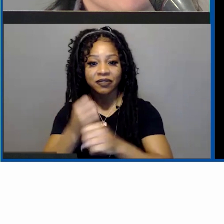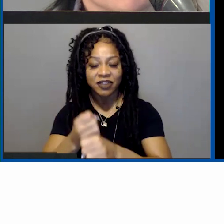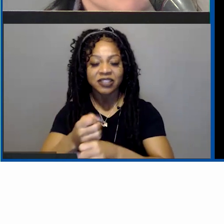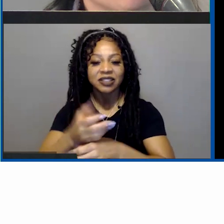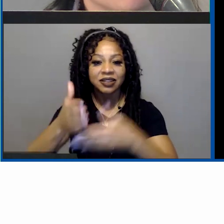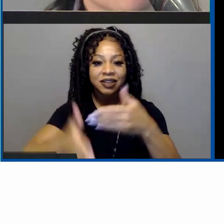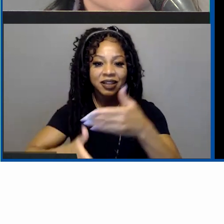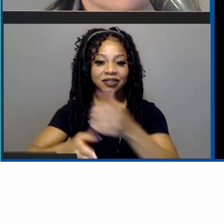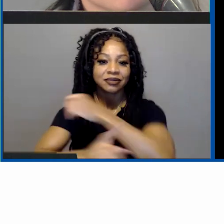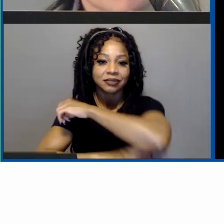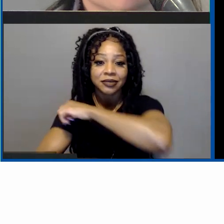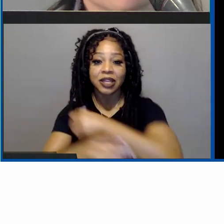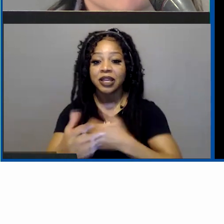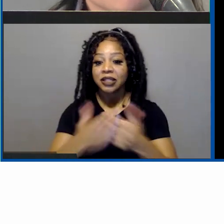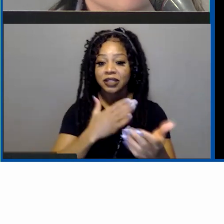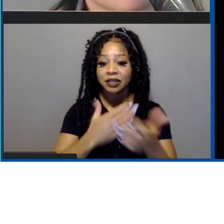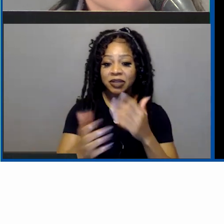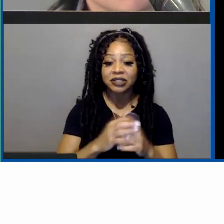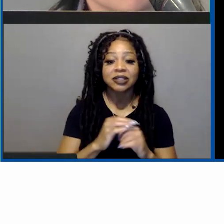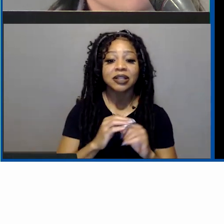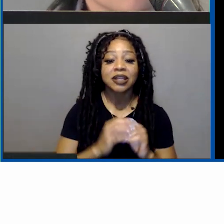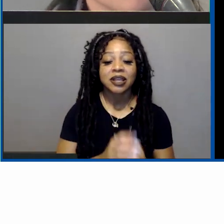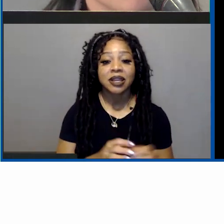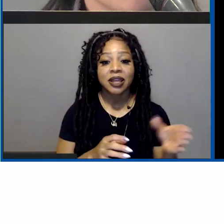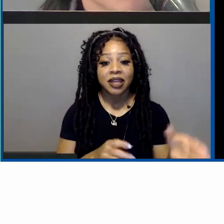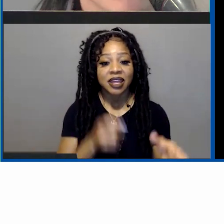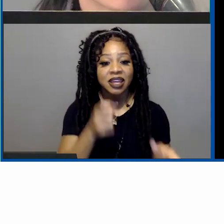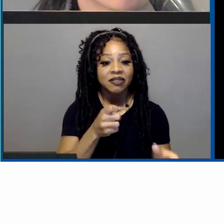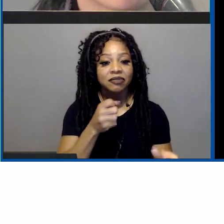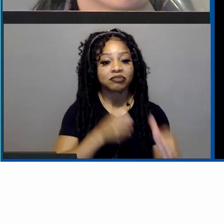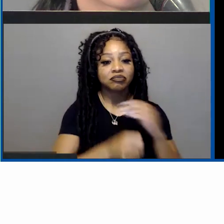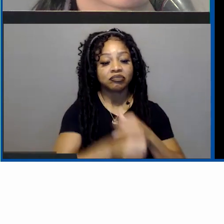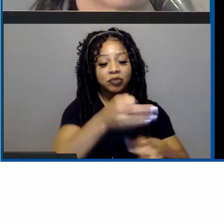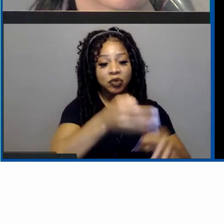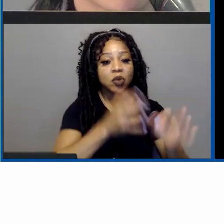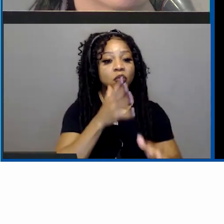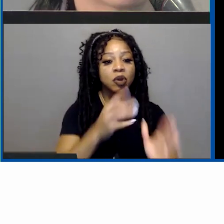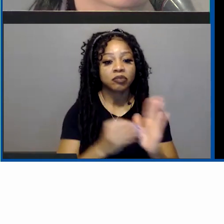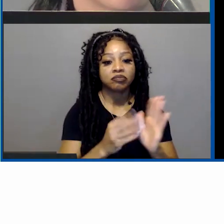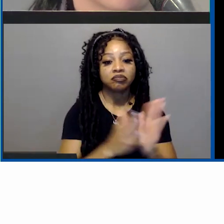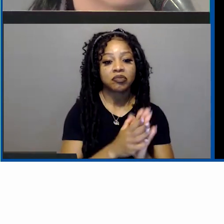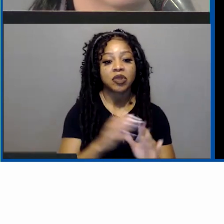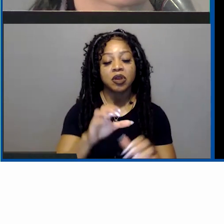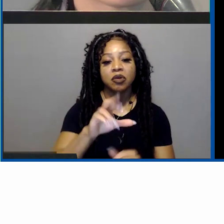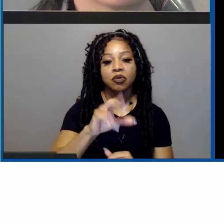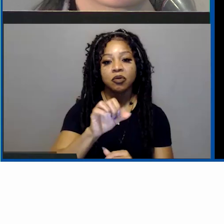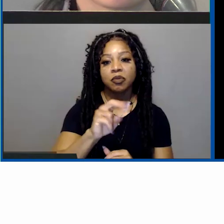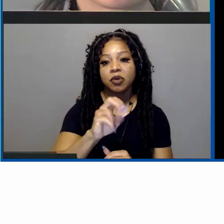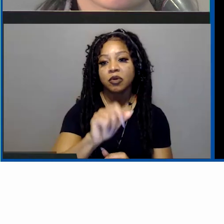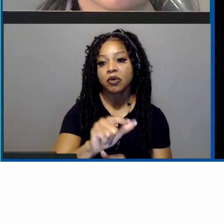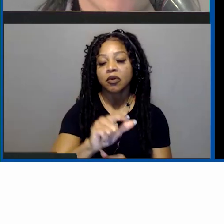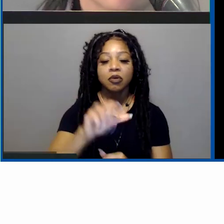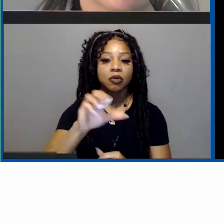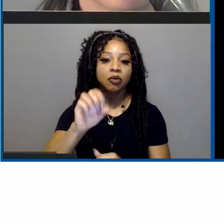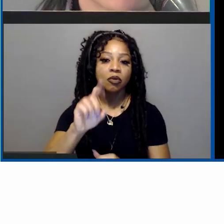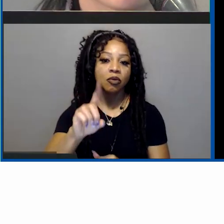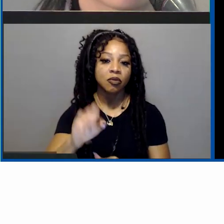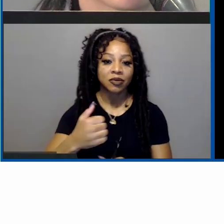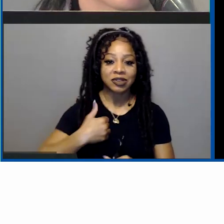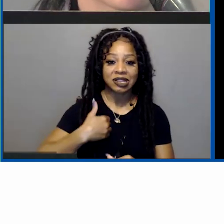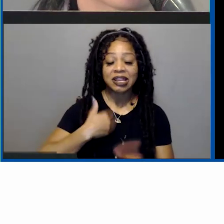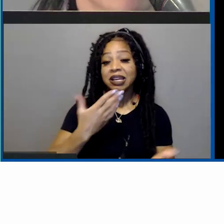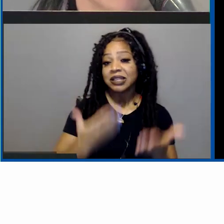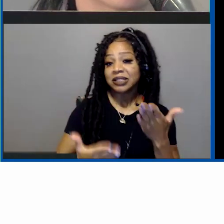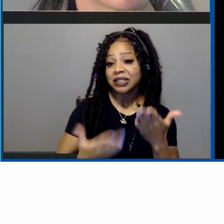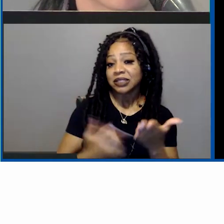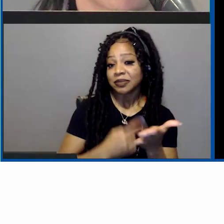So whether it's a summary offense or an indictable offense will be listed in the Criminal Code of Canada. Sometimes it's listed as a hybrid offense,